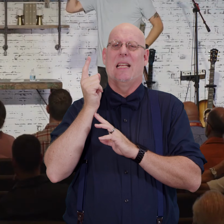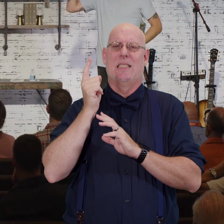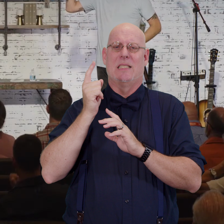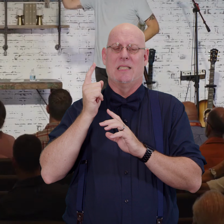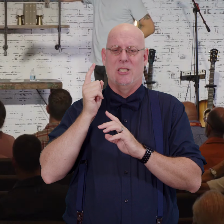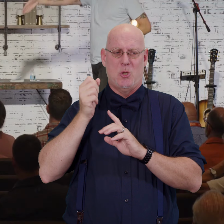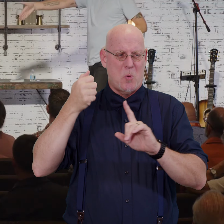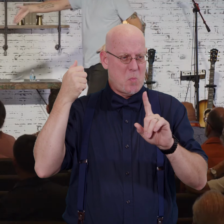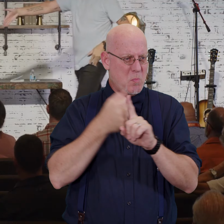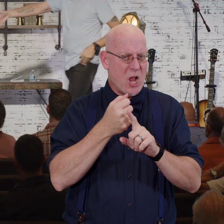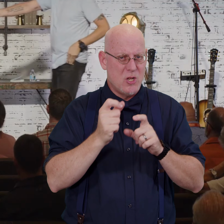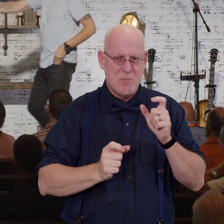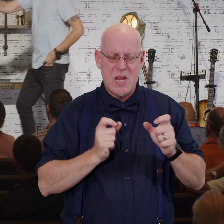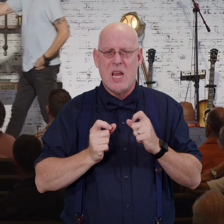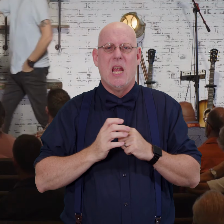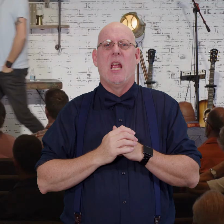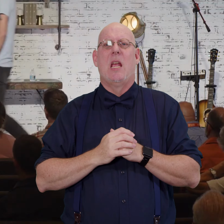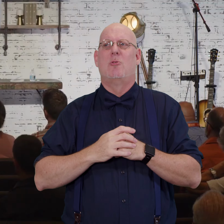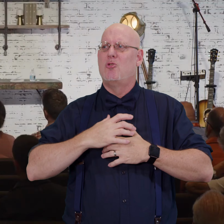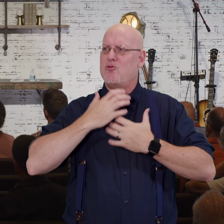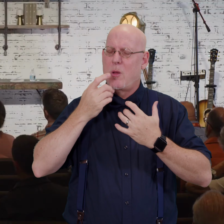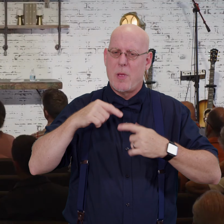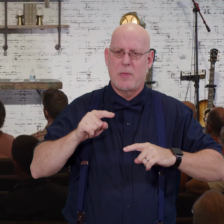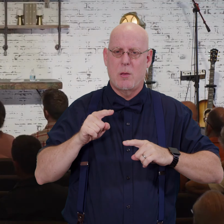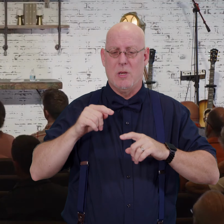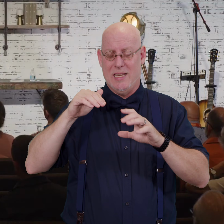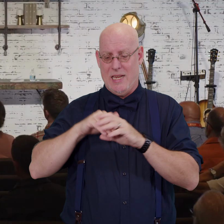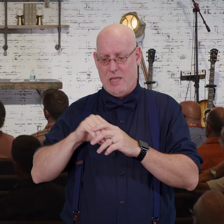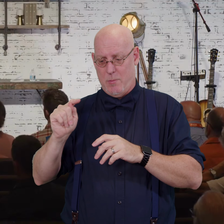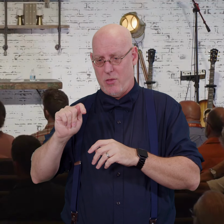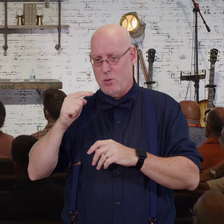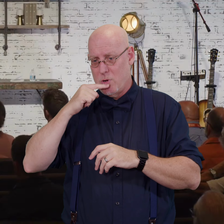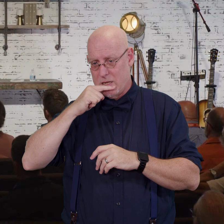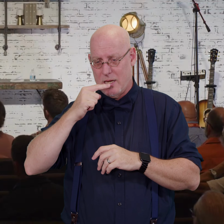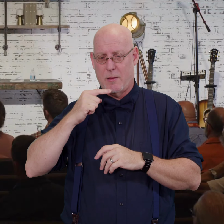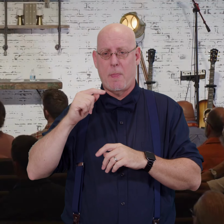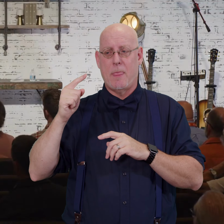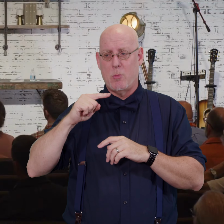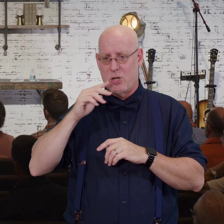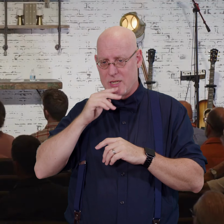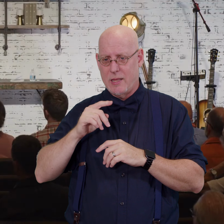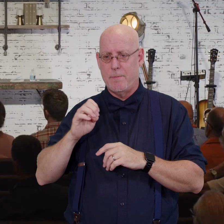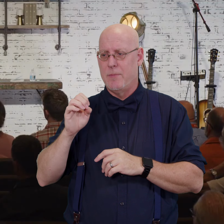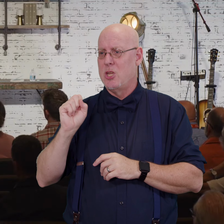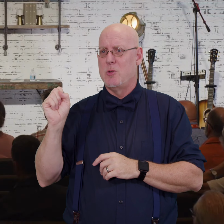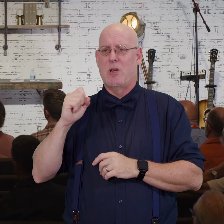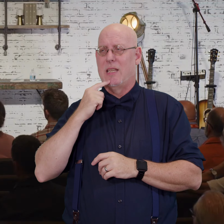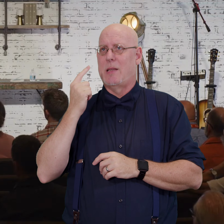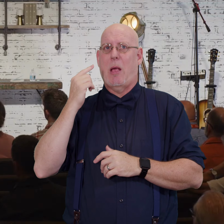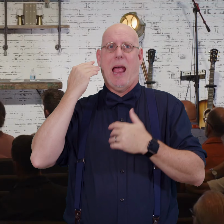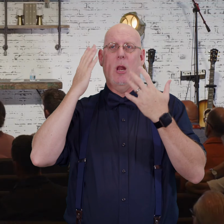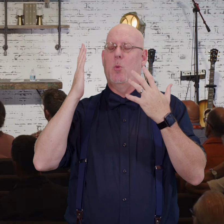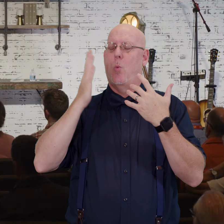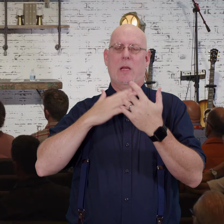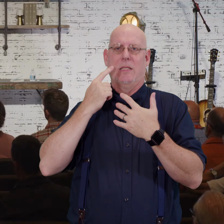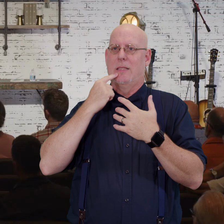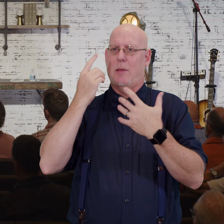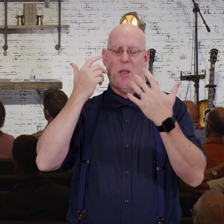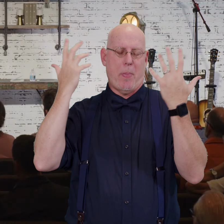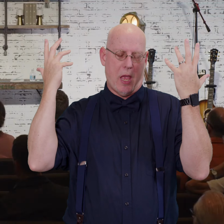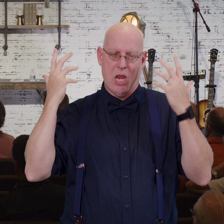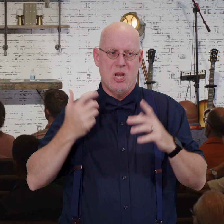since you were punching people, and you were screaming at them, and we get in the bathroom to brush their teeth. I'm brushing Evie's teeth. Spurgeon says something, anything, doesn't matter what it